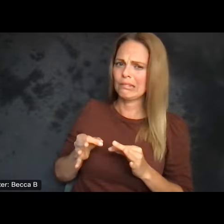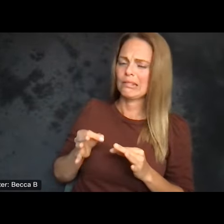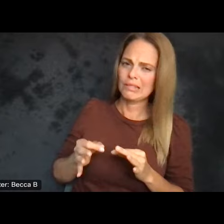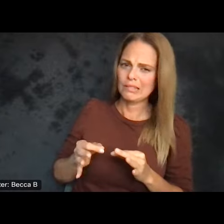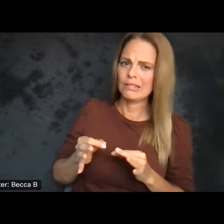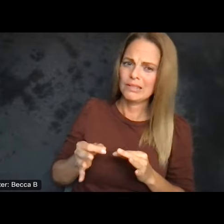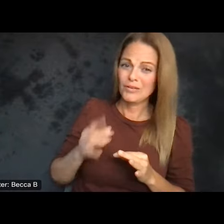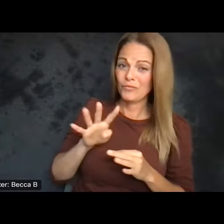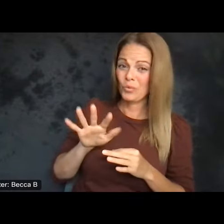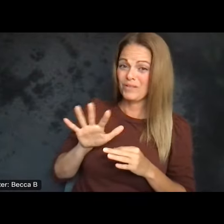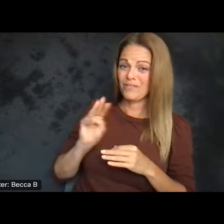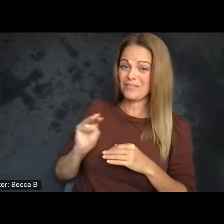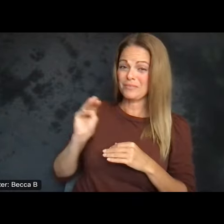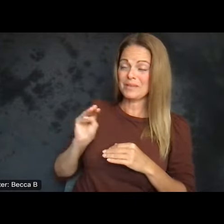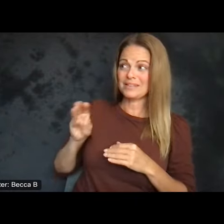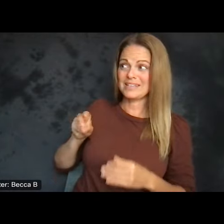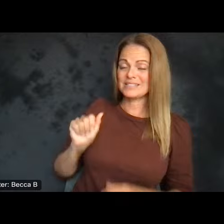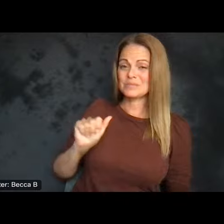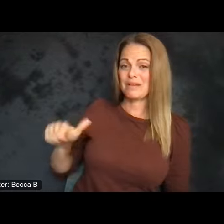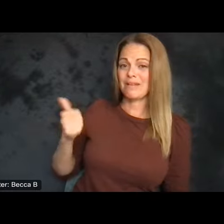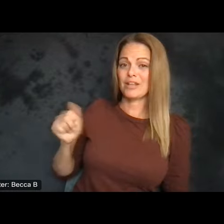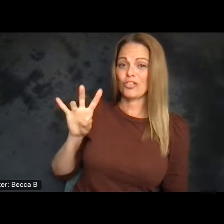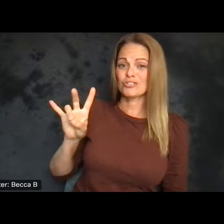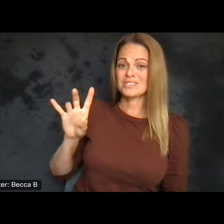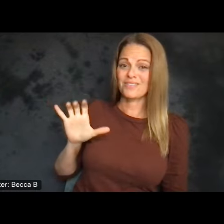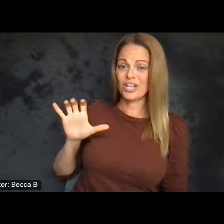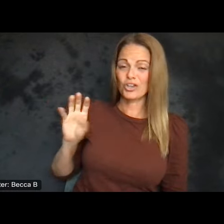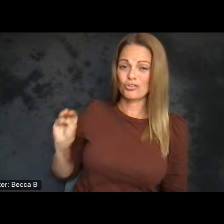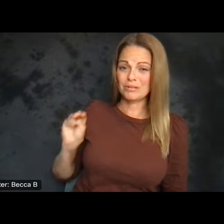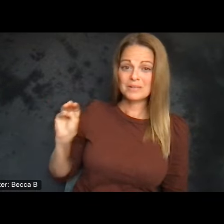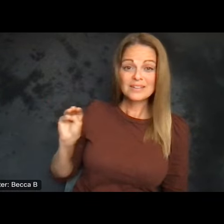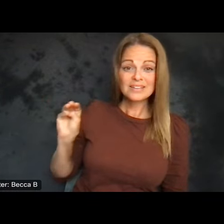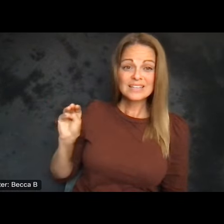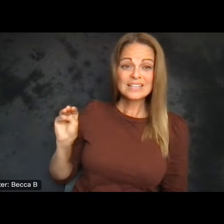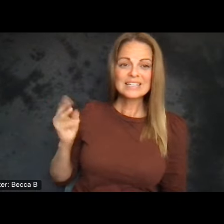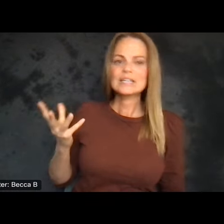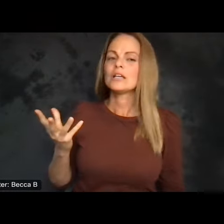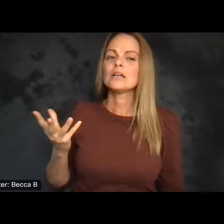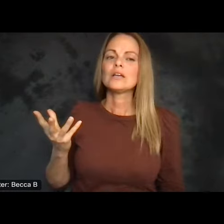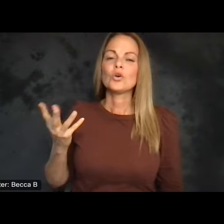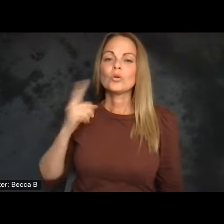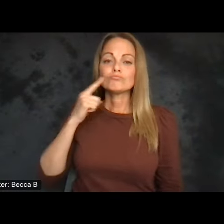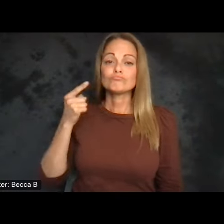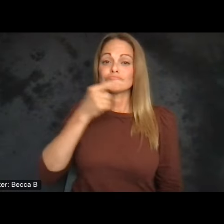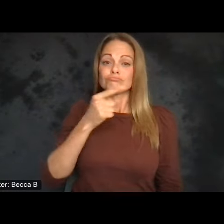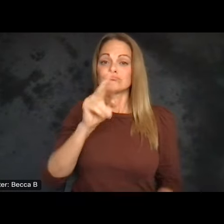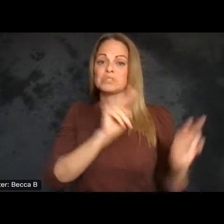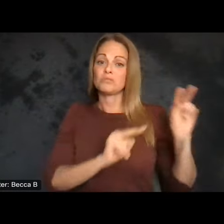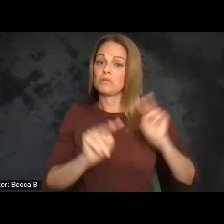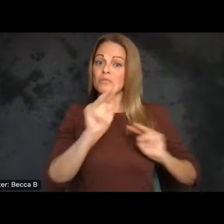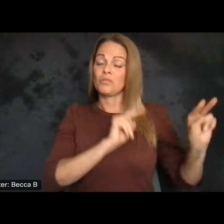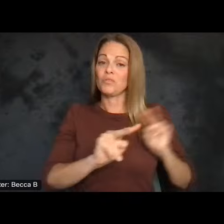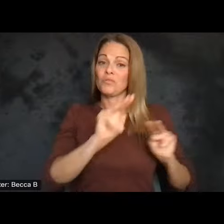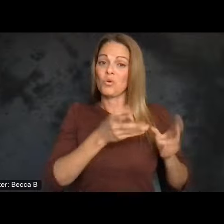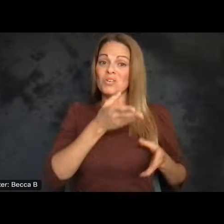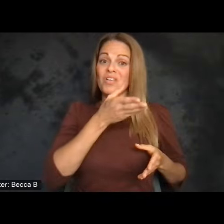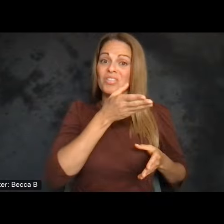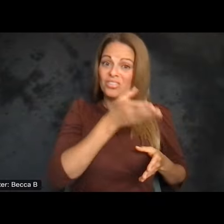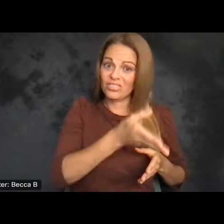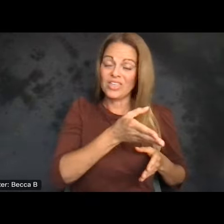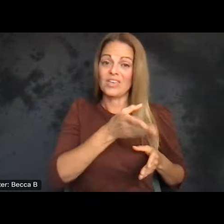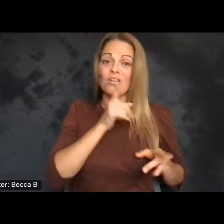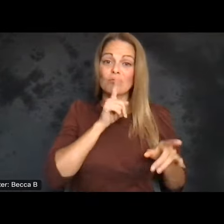spend another 700 million, I mean, we've been down there, we've looked through, and it is a lot